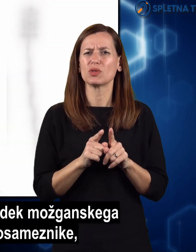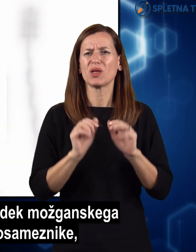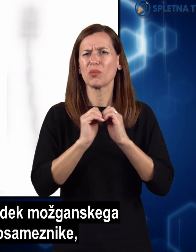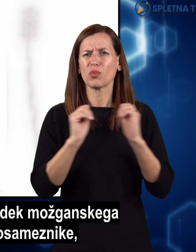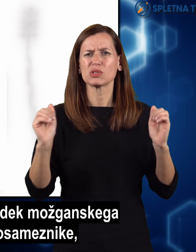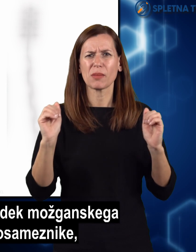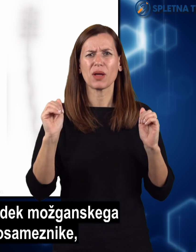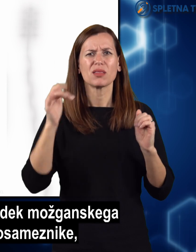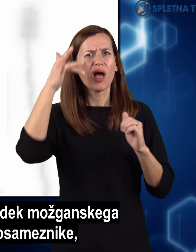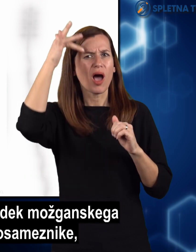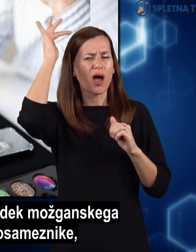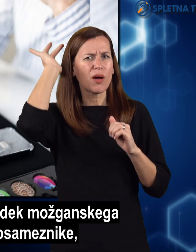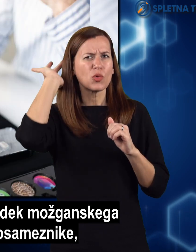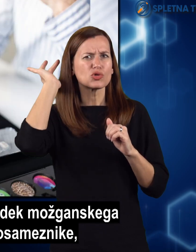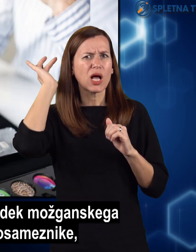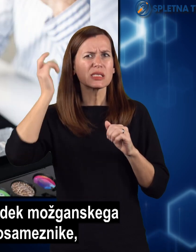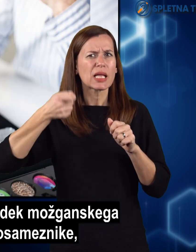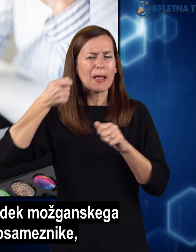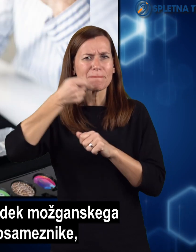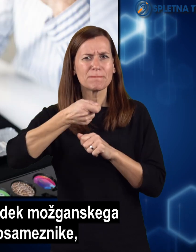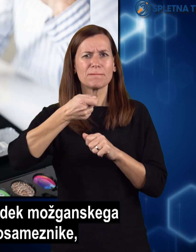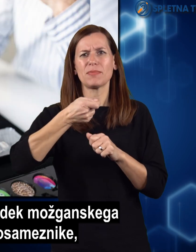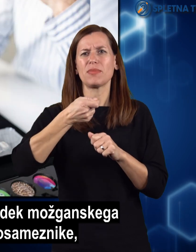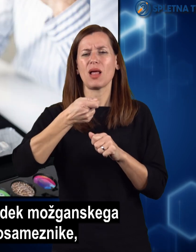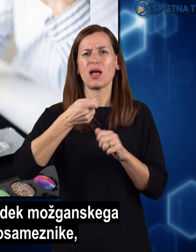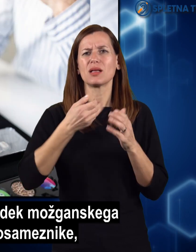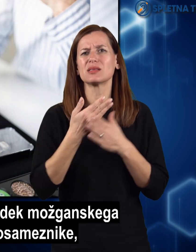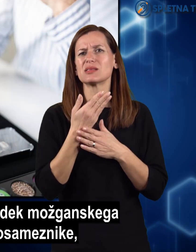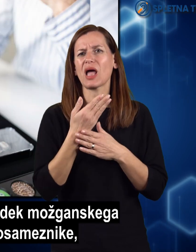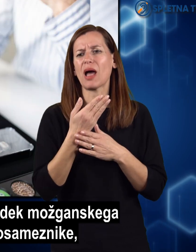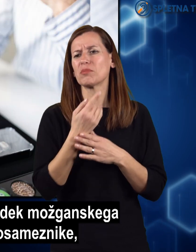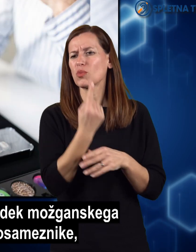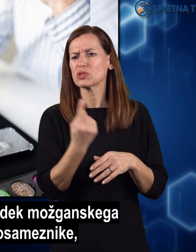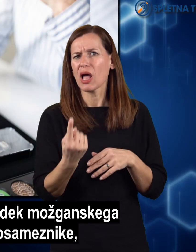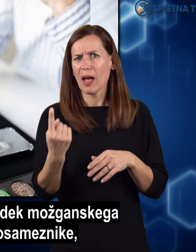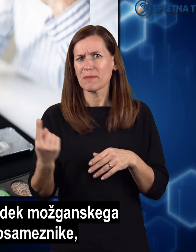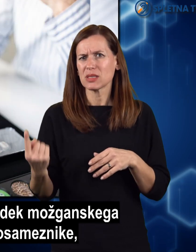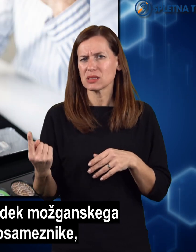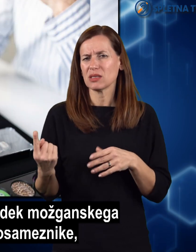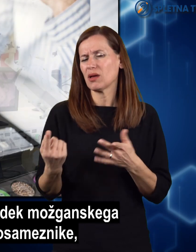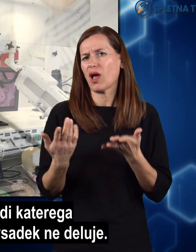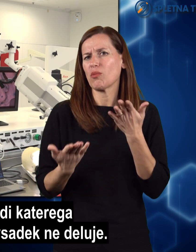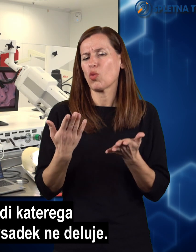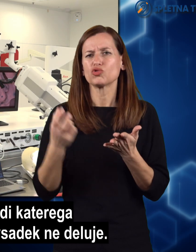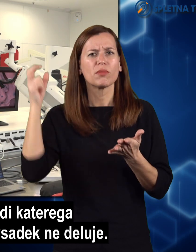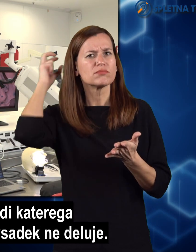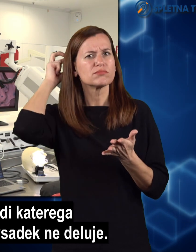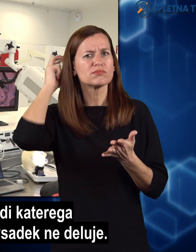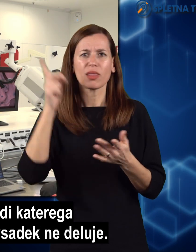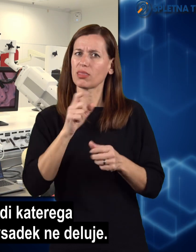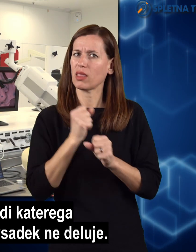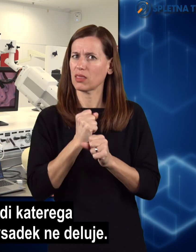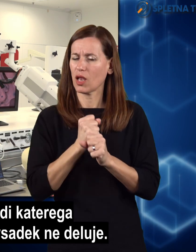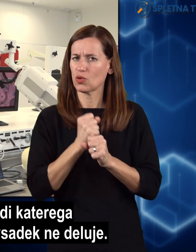and we also have an auditory brainstem implant for those individuals that for whatever